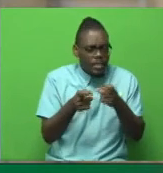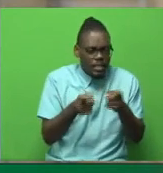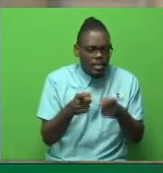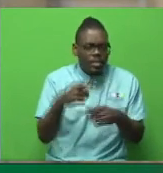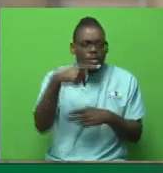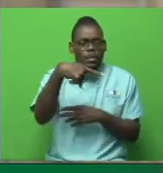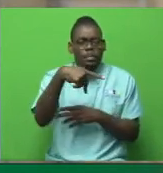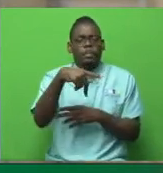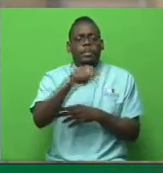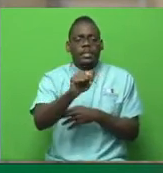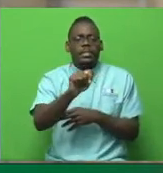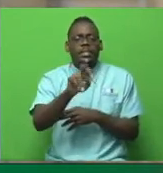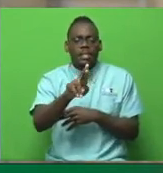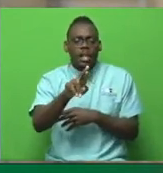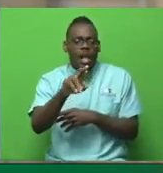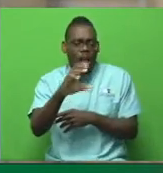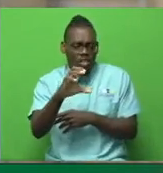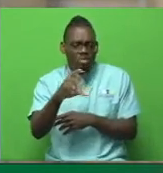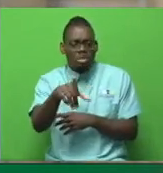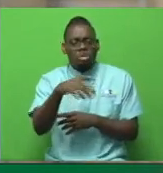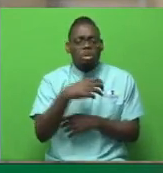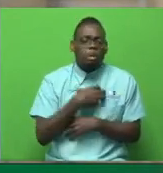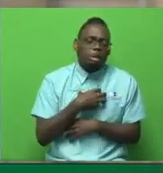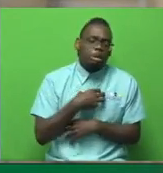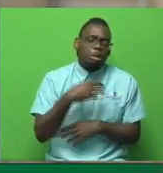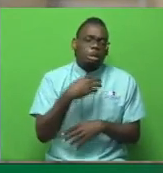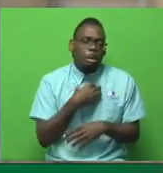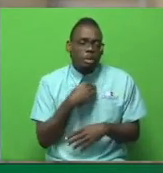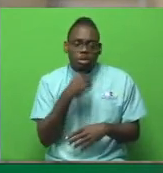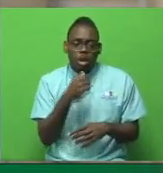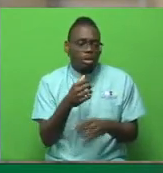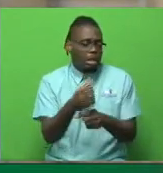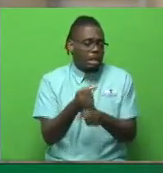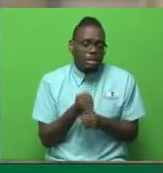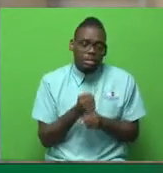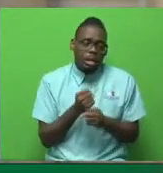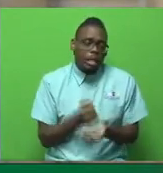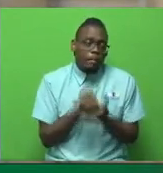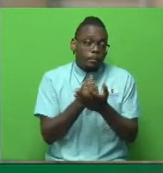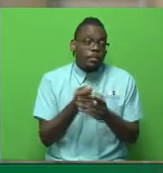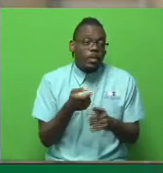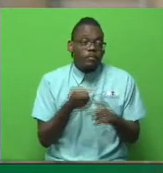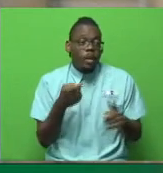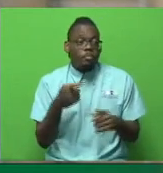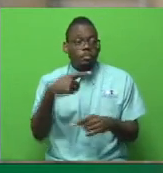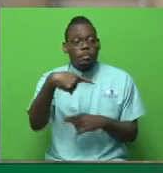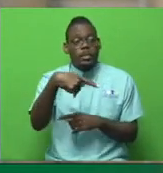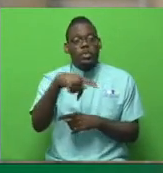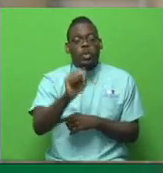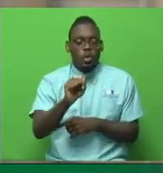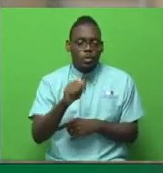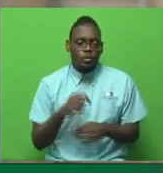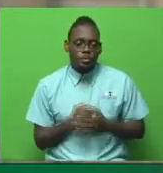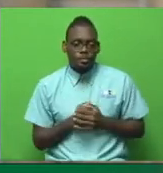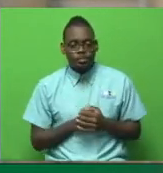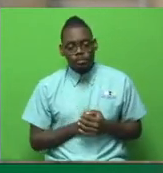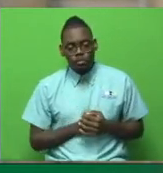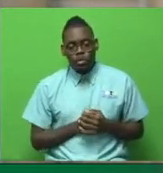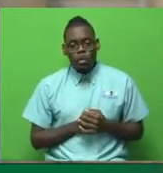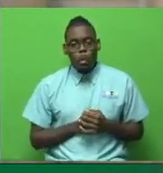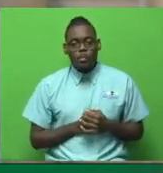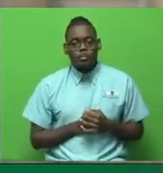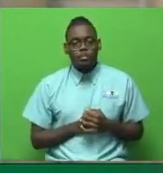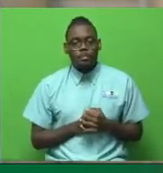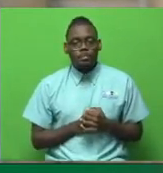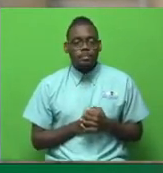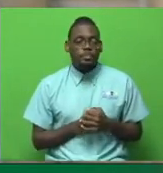receiving any services from the princess song Regional Corporation and I'm talking about areas such as current